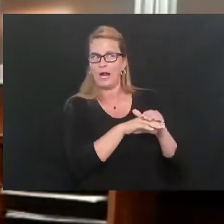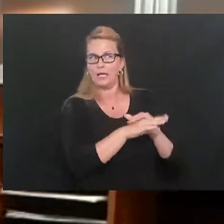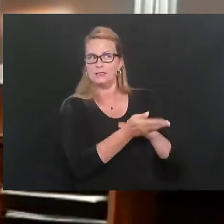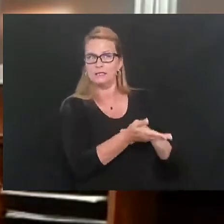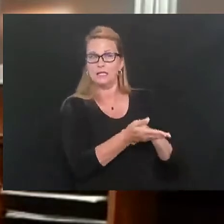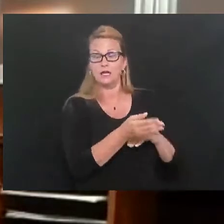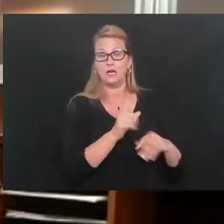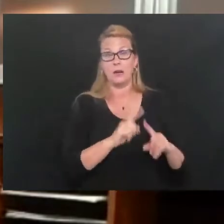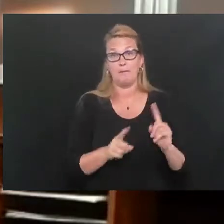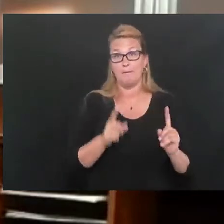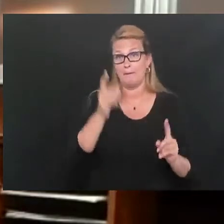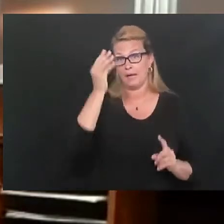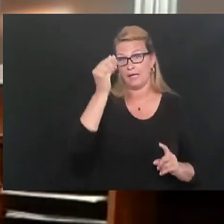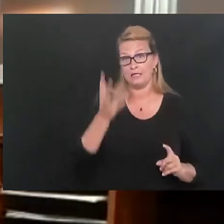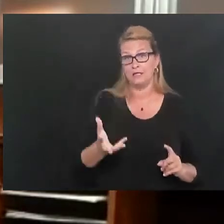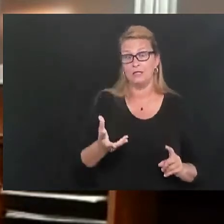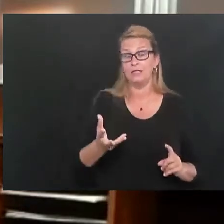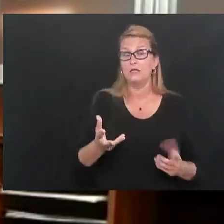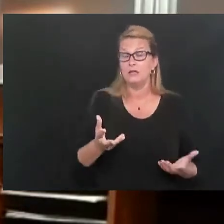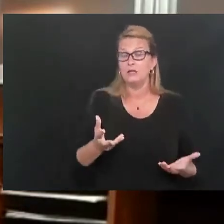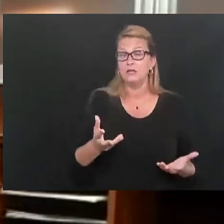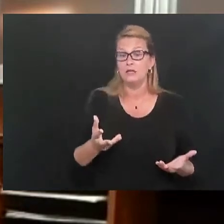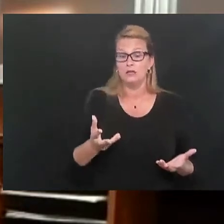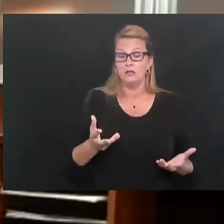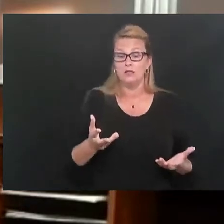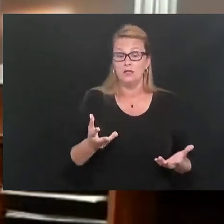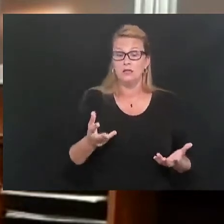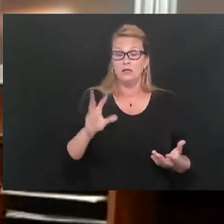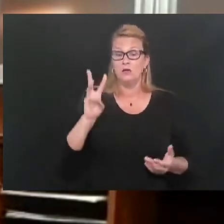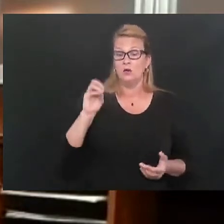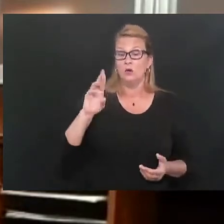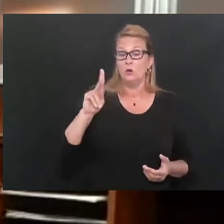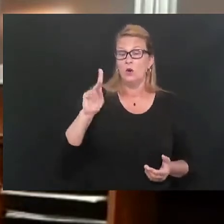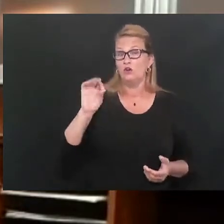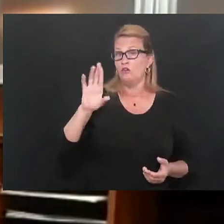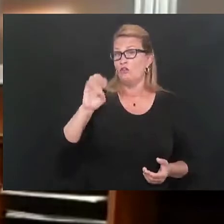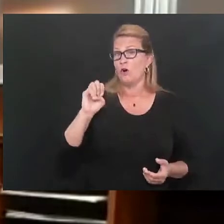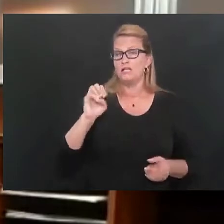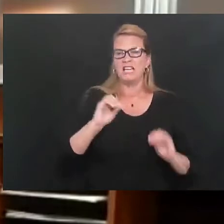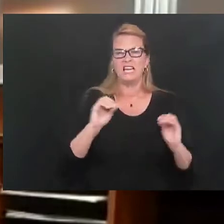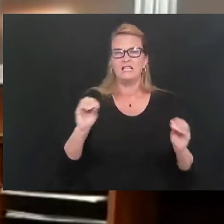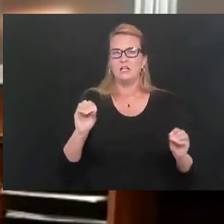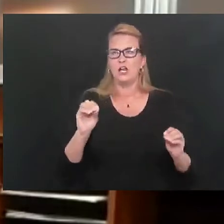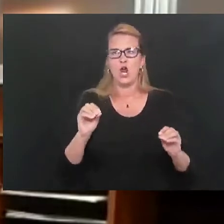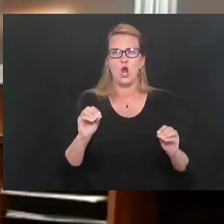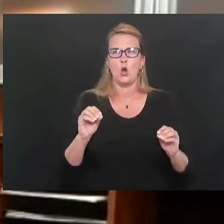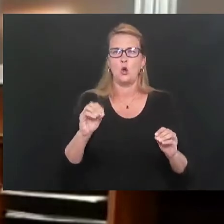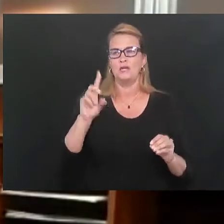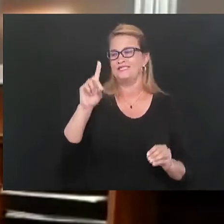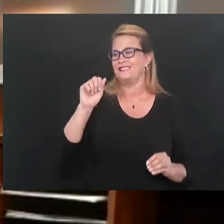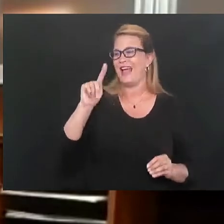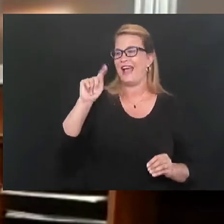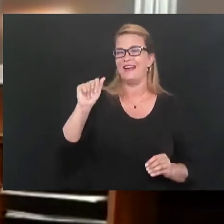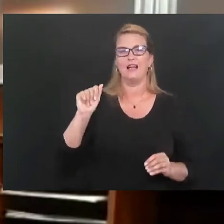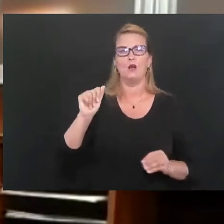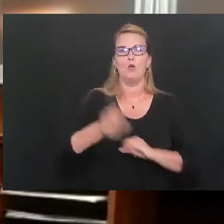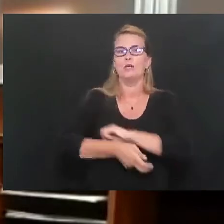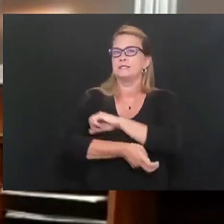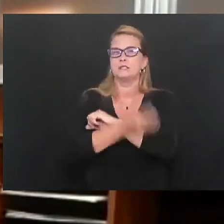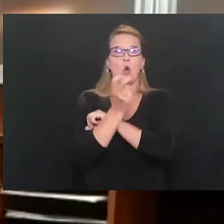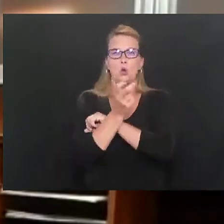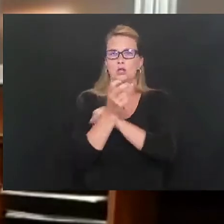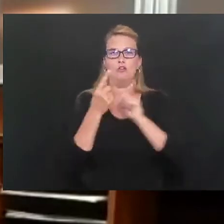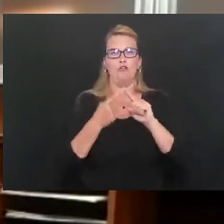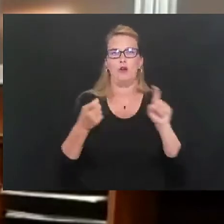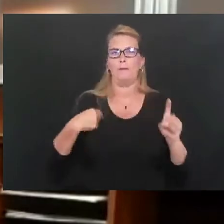this too, the forensic team also notified Workforce there was no indication that any data was extracted from the database. So